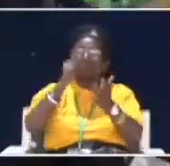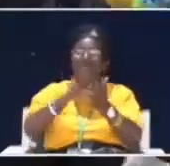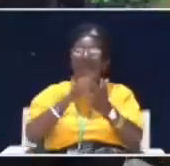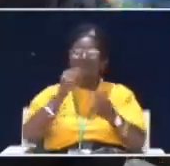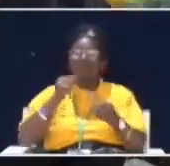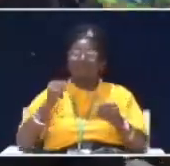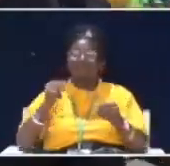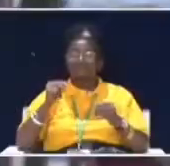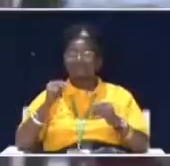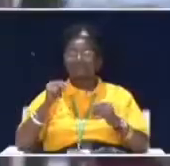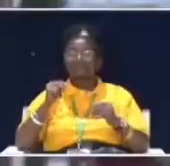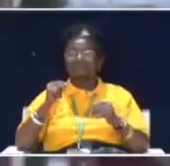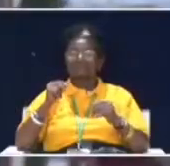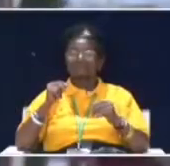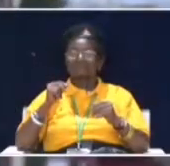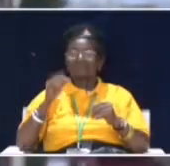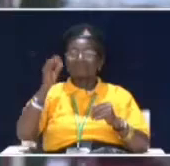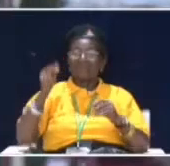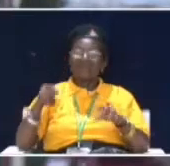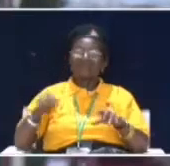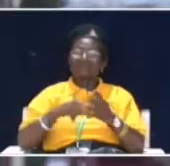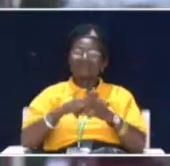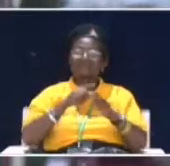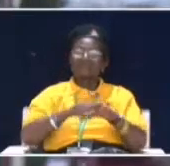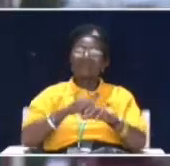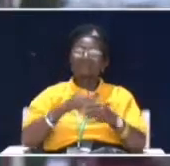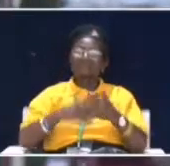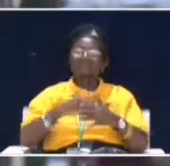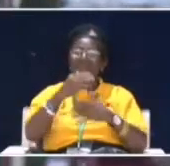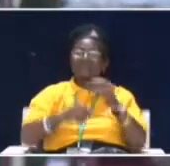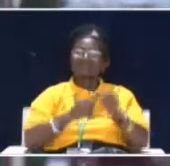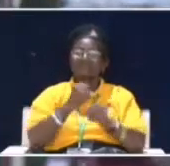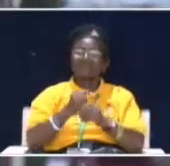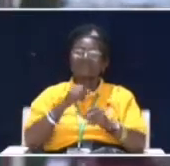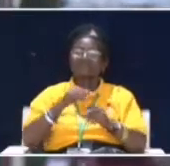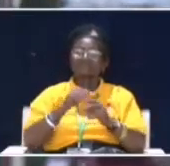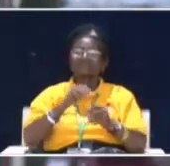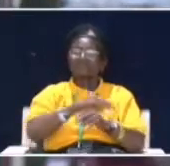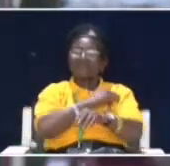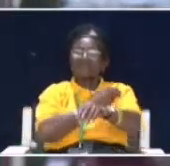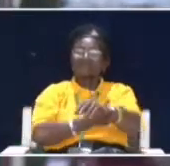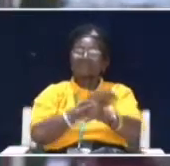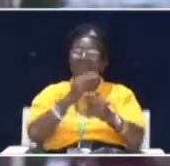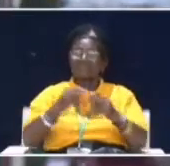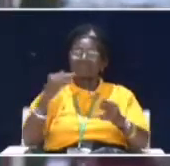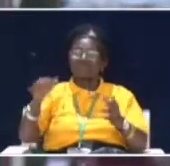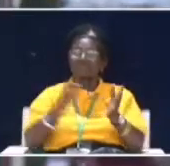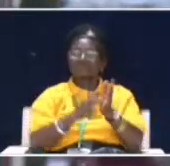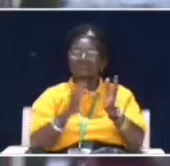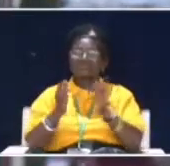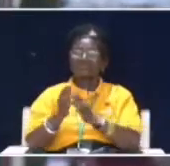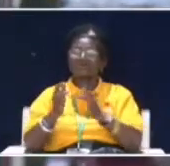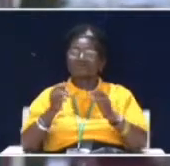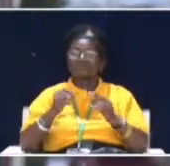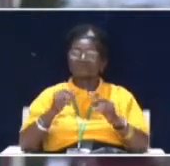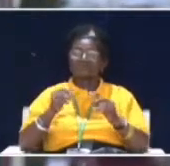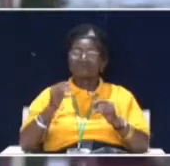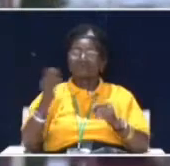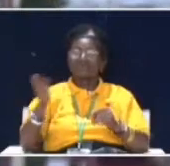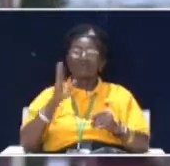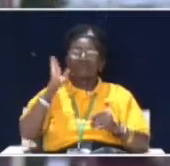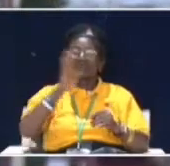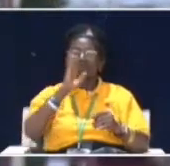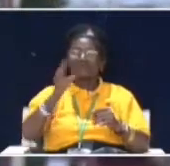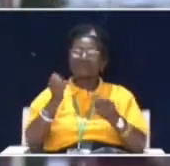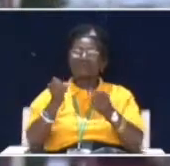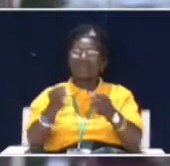ibeta. By this time next year, in the mighty name of Jesus. Iwo ya mo odun nipa oruko nla Jesu Christi. There be many